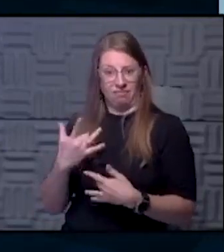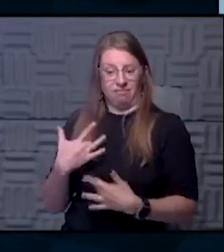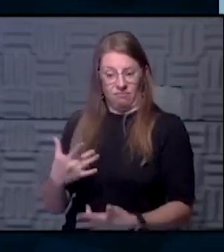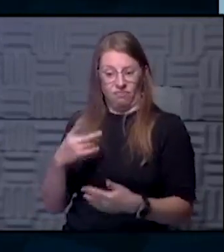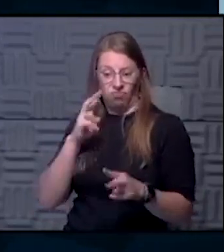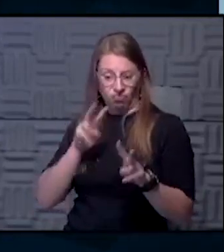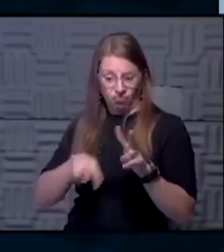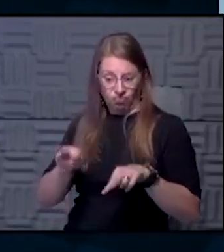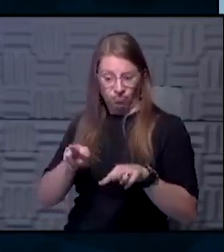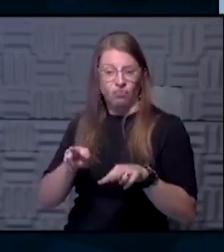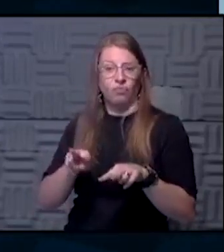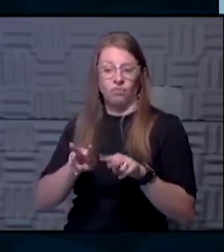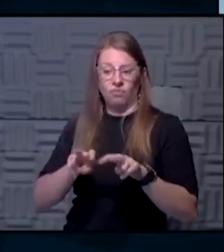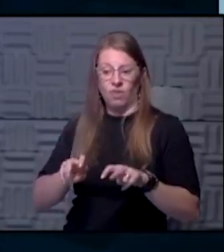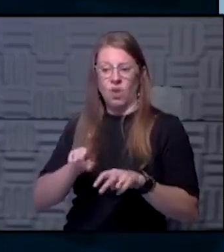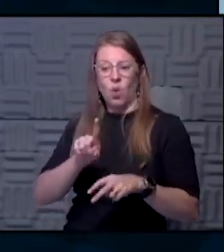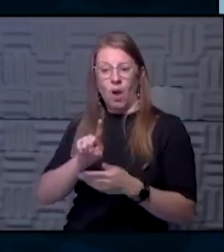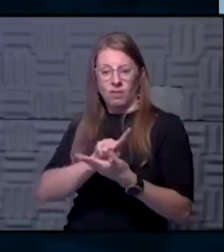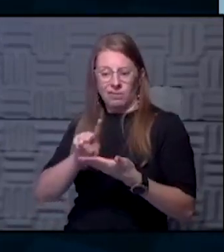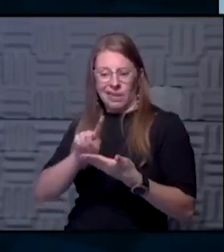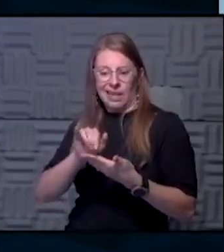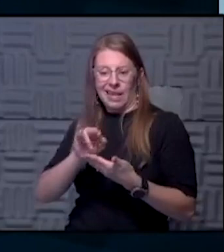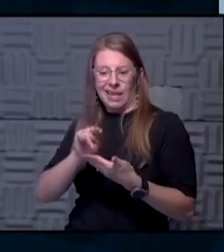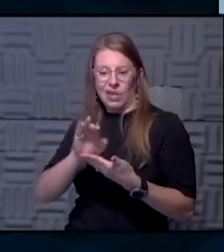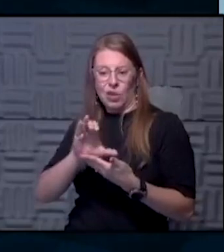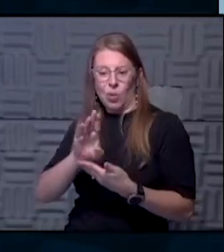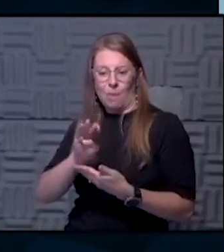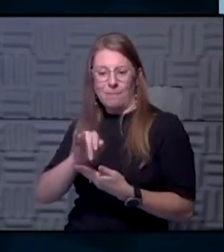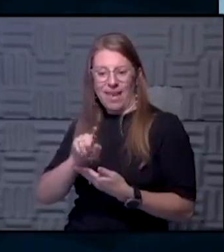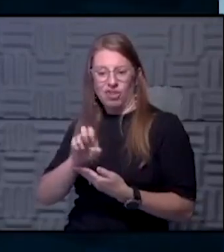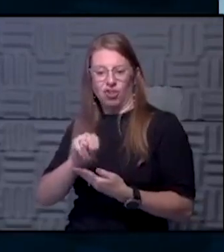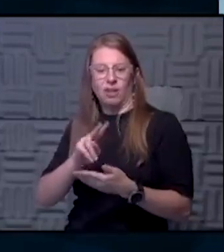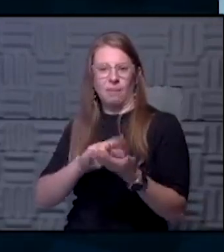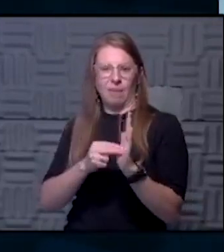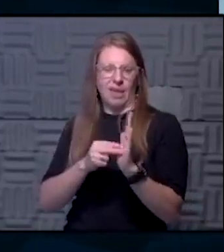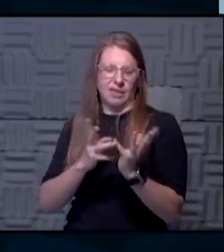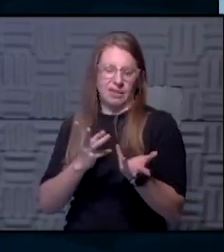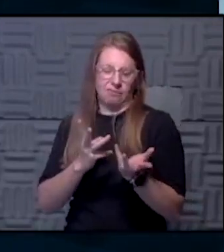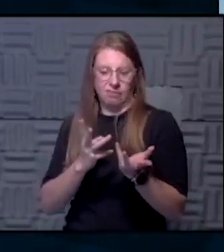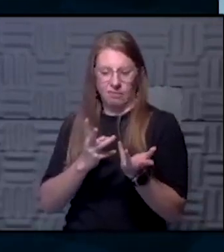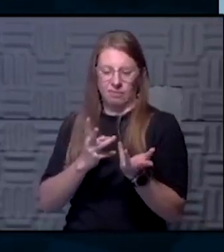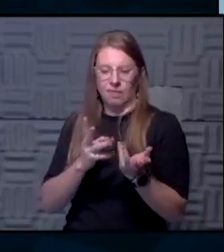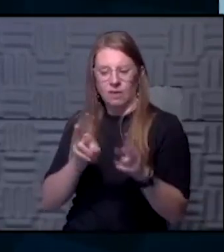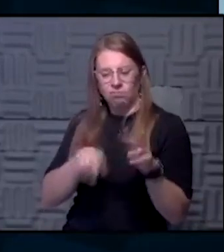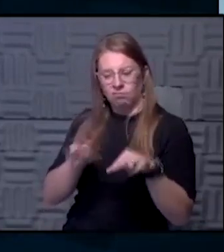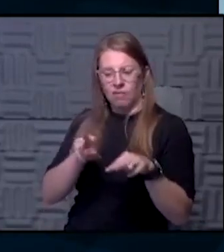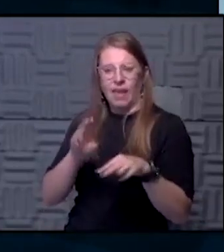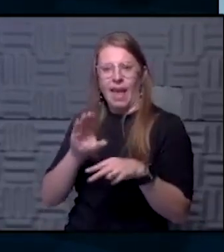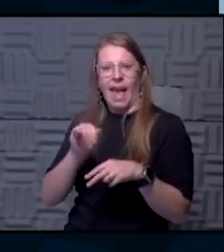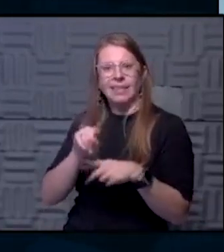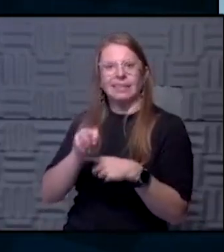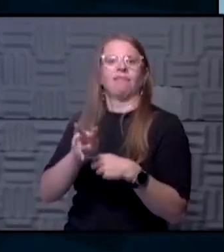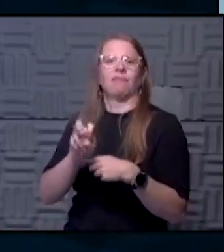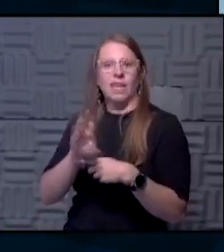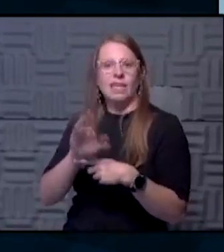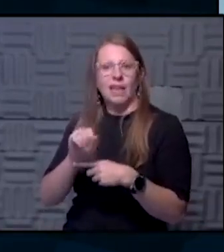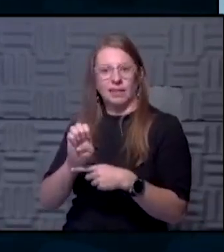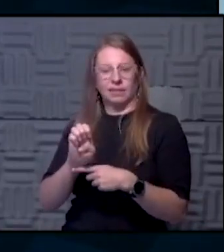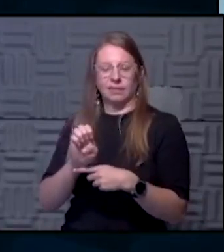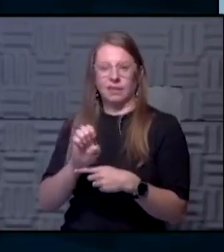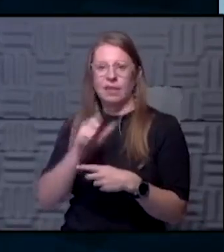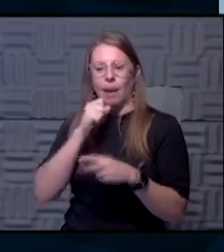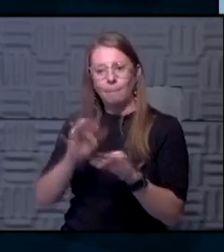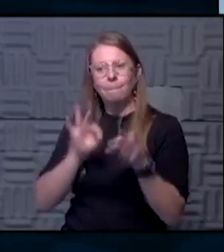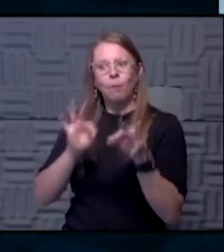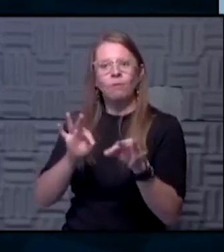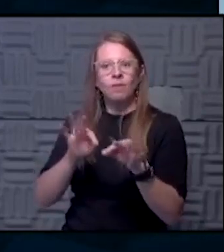1 incubation, and that's essentially a pseudo method of looking at active cases. That's not perfect,